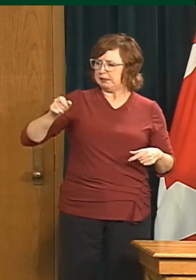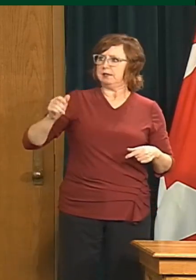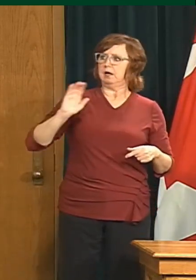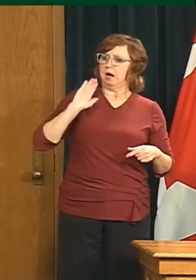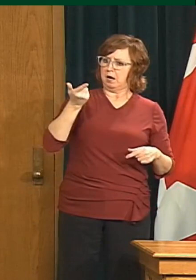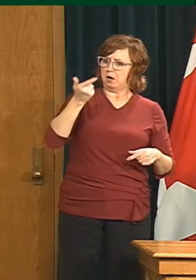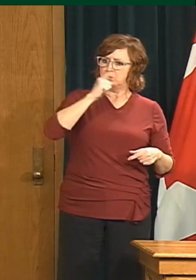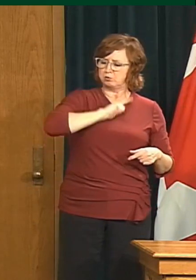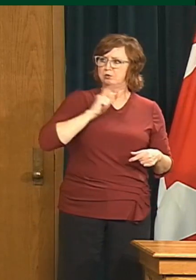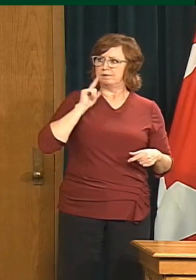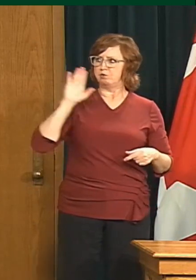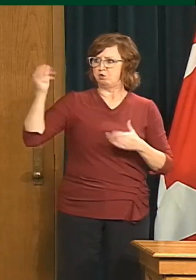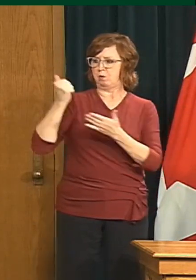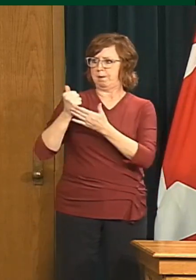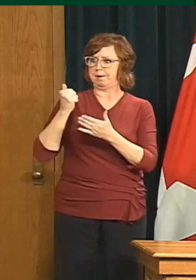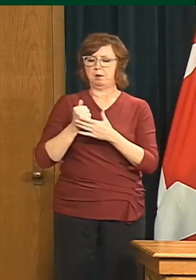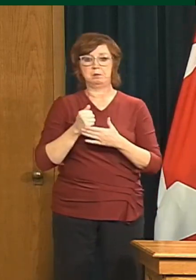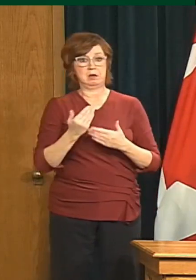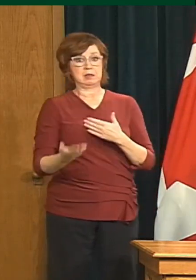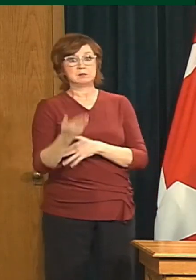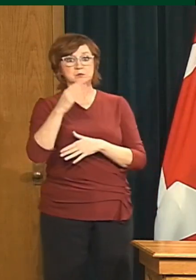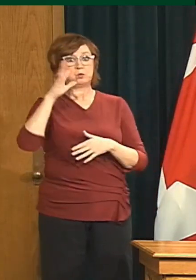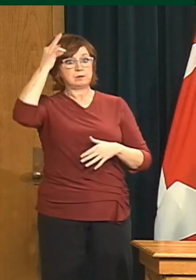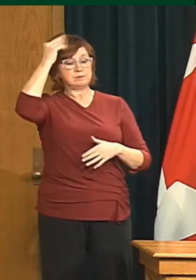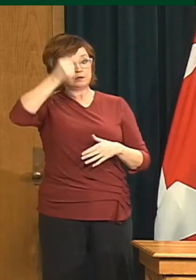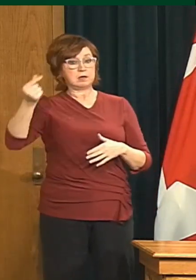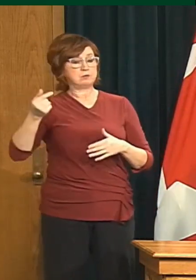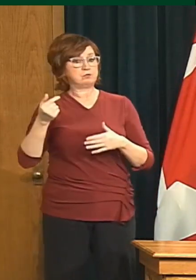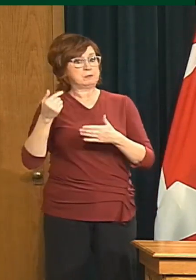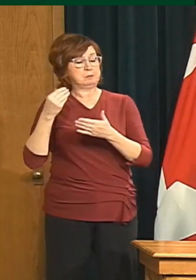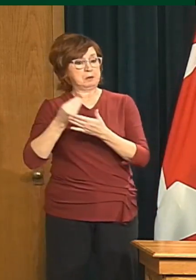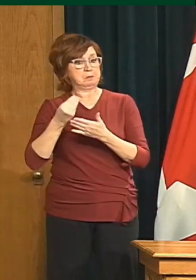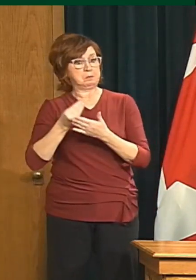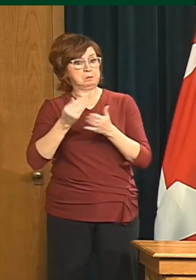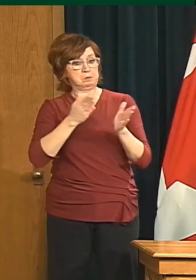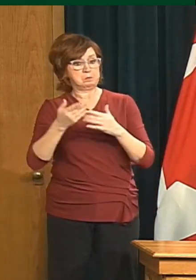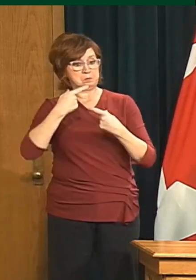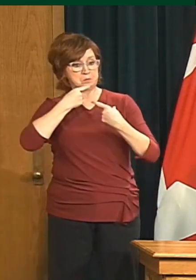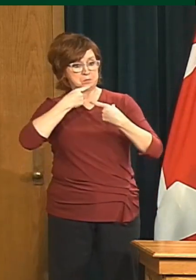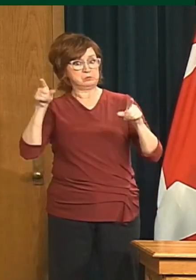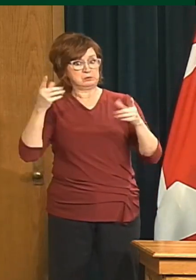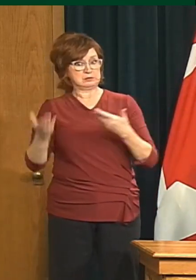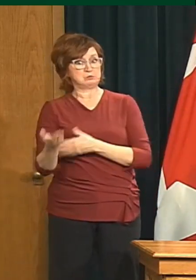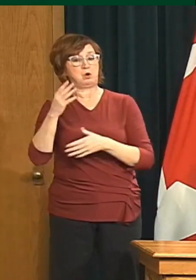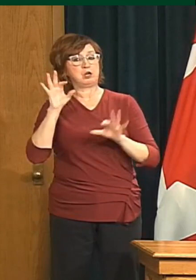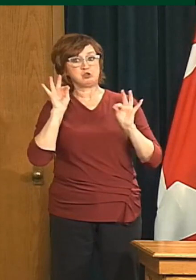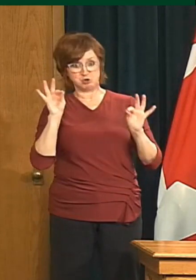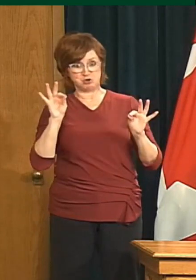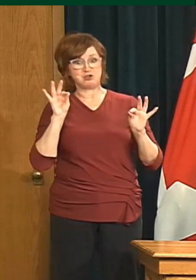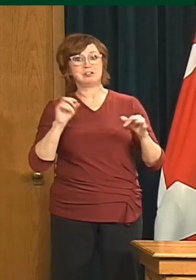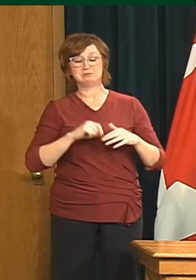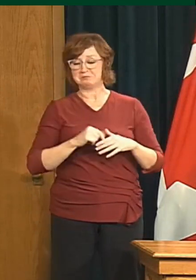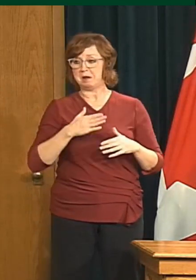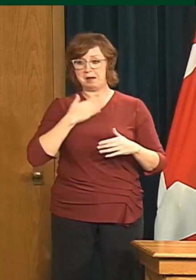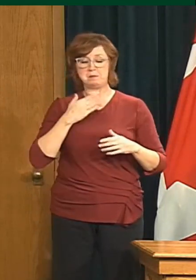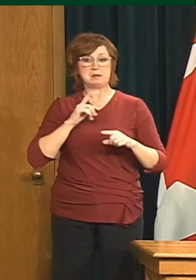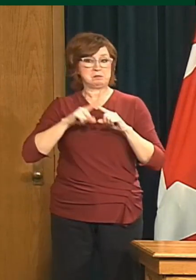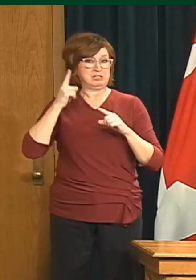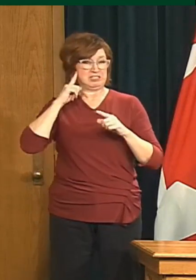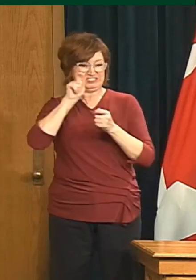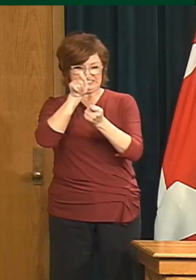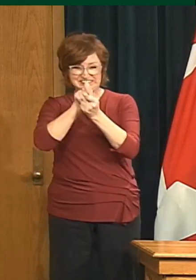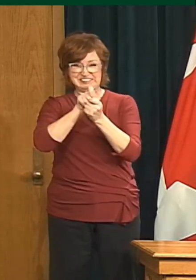that was put forward here today. We do not have all of the details on that program as of yet, but if there is a provincial